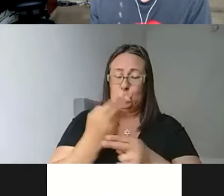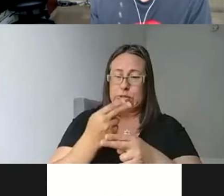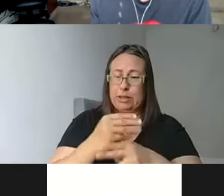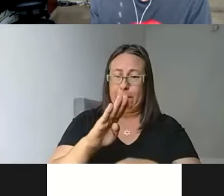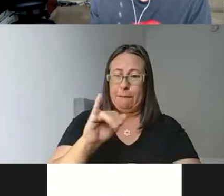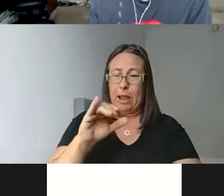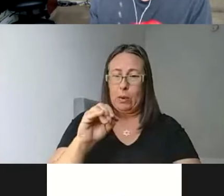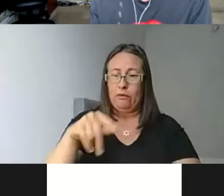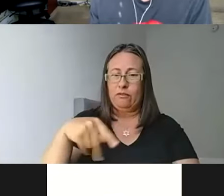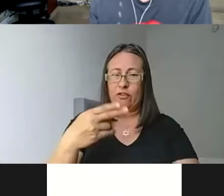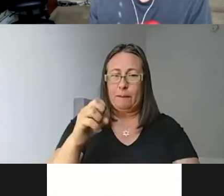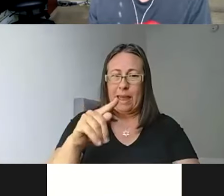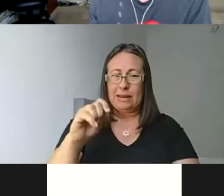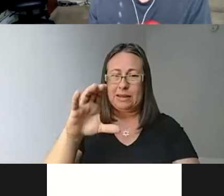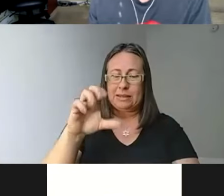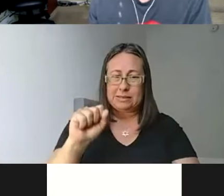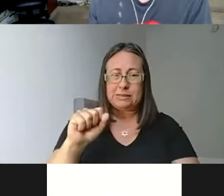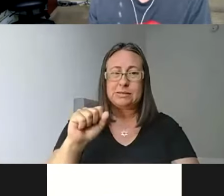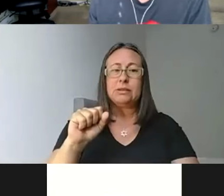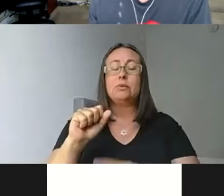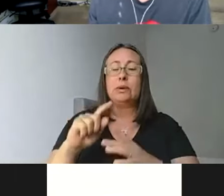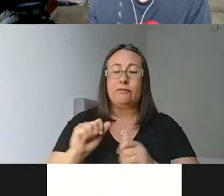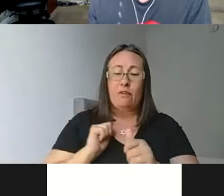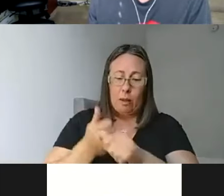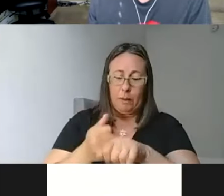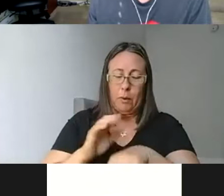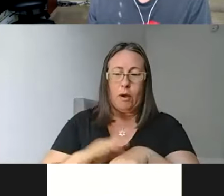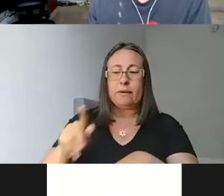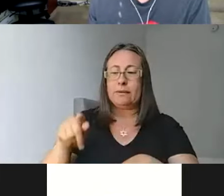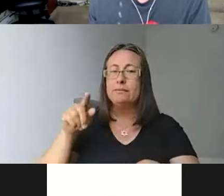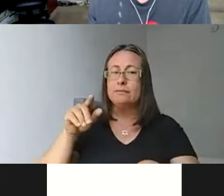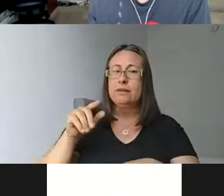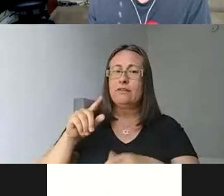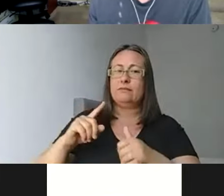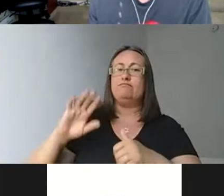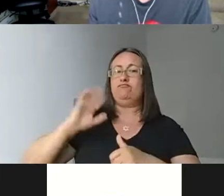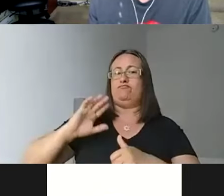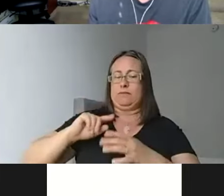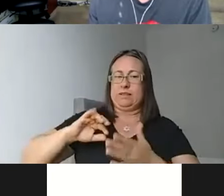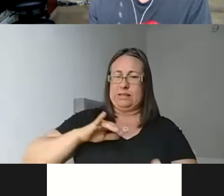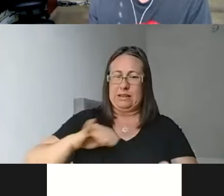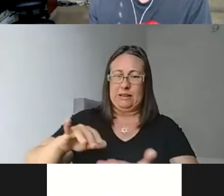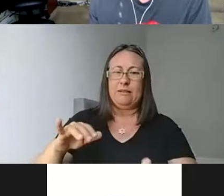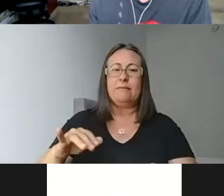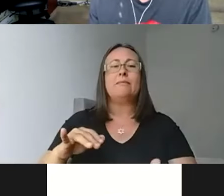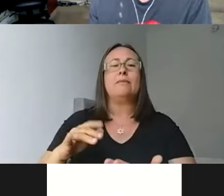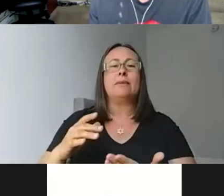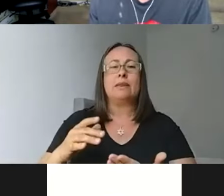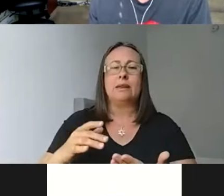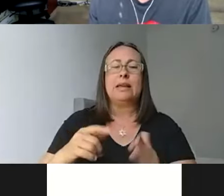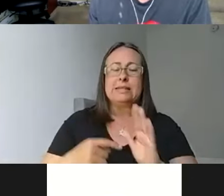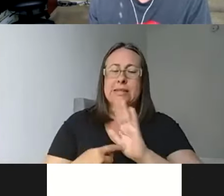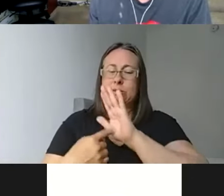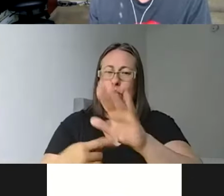up on Caitlin's initial studies and showed that ASCO1s might be functioning downstream of sonic hedgehog. It's expressed in the